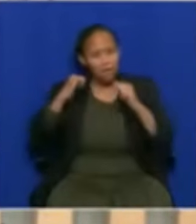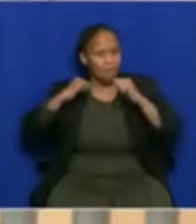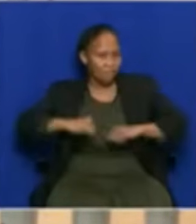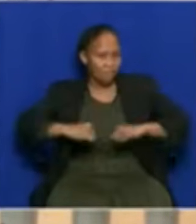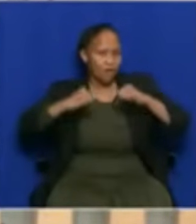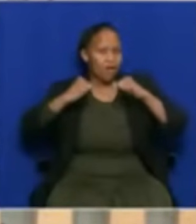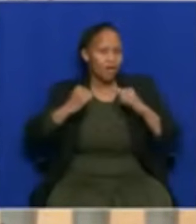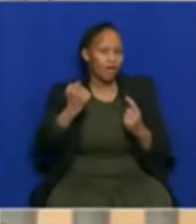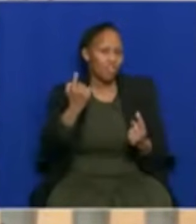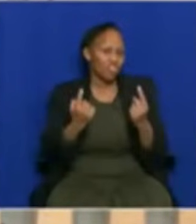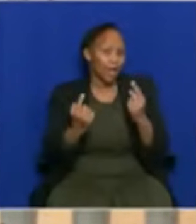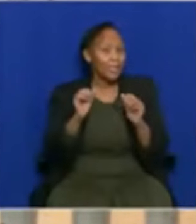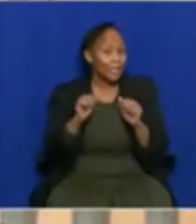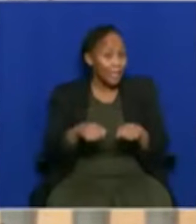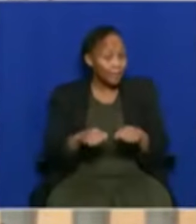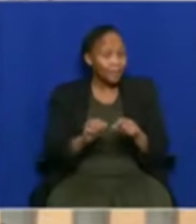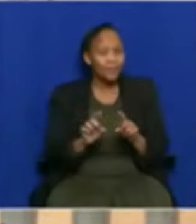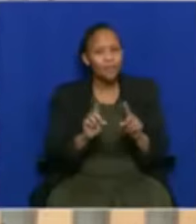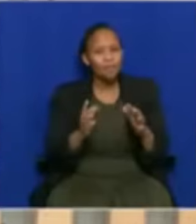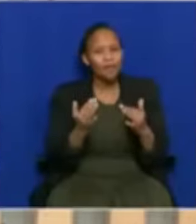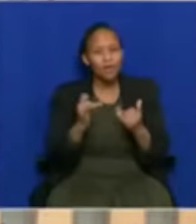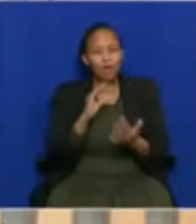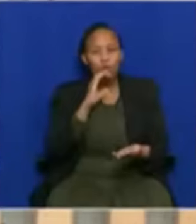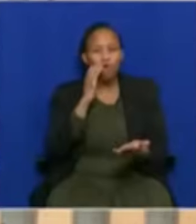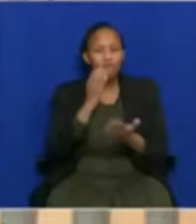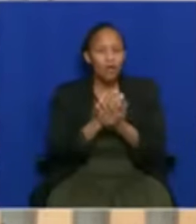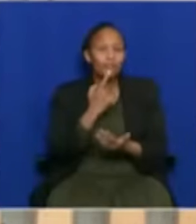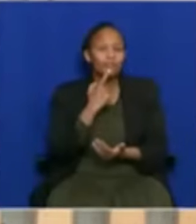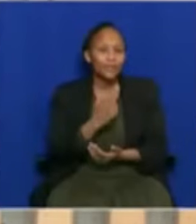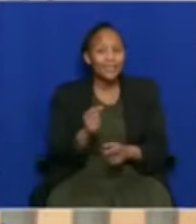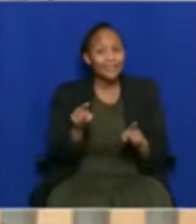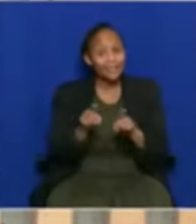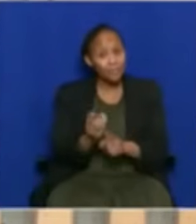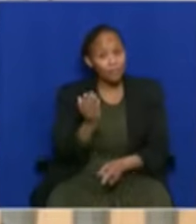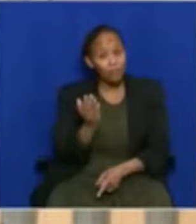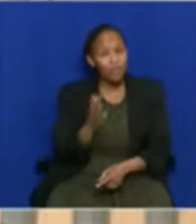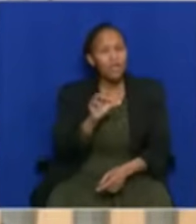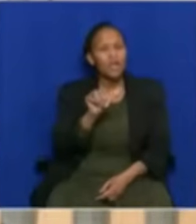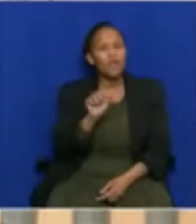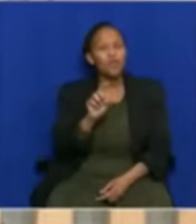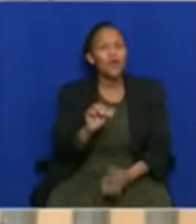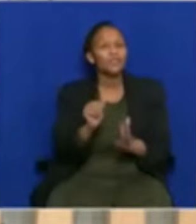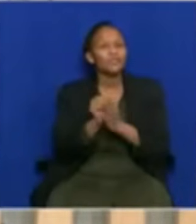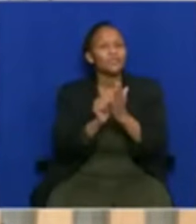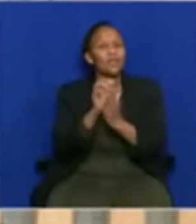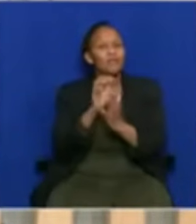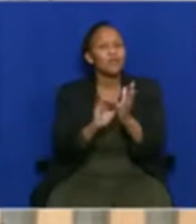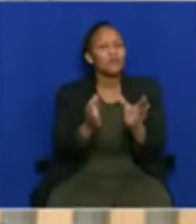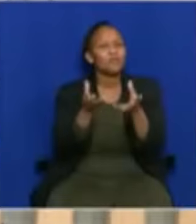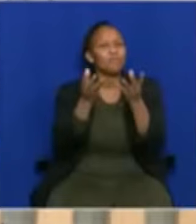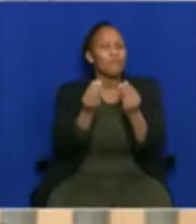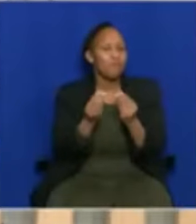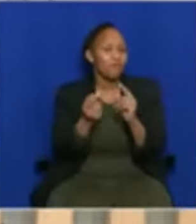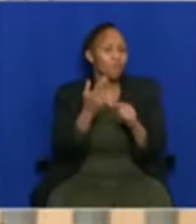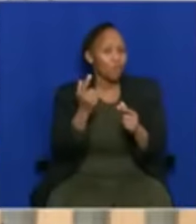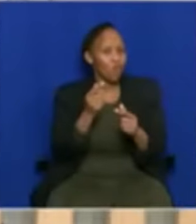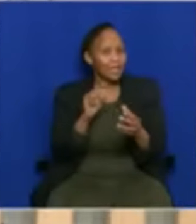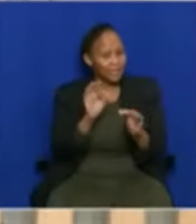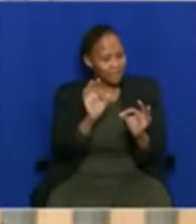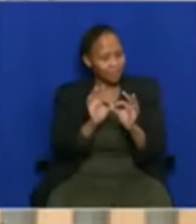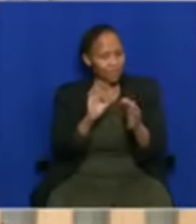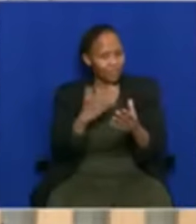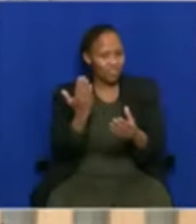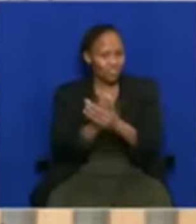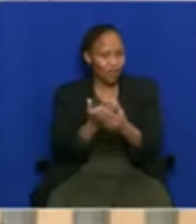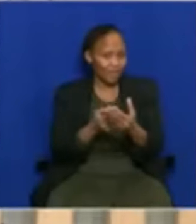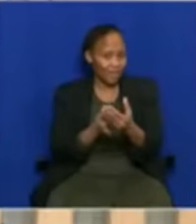you confirm that you too only found the A1 statement in the respective dockets, and it says